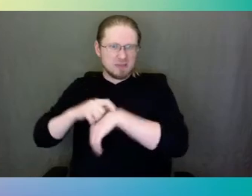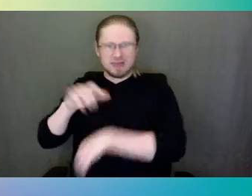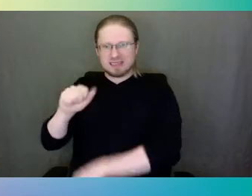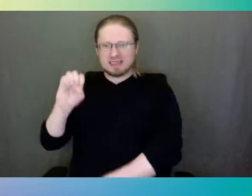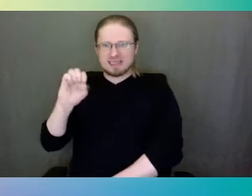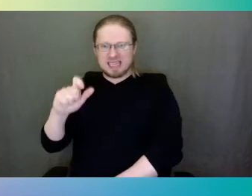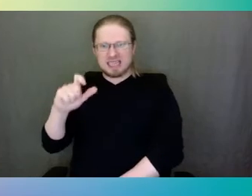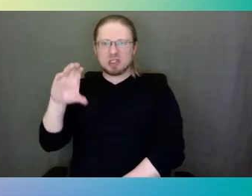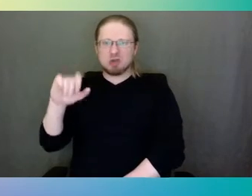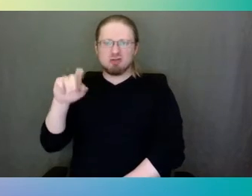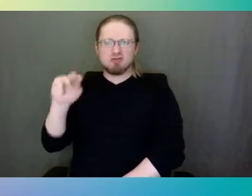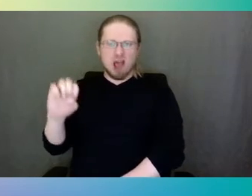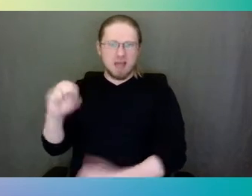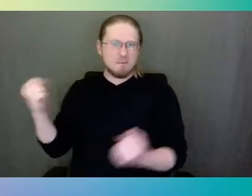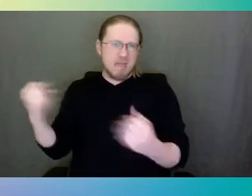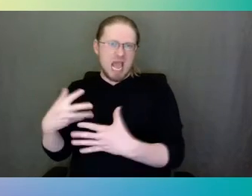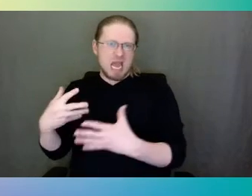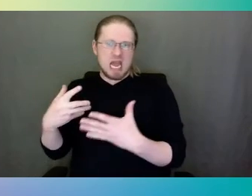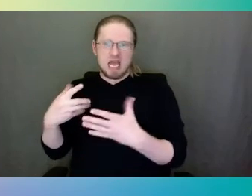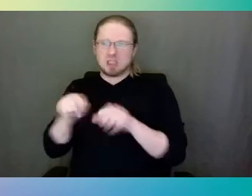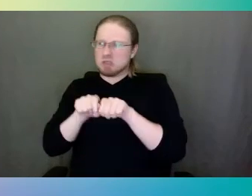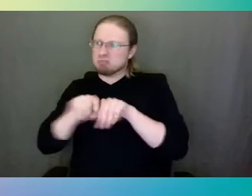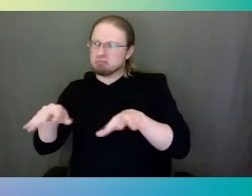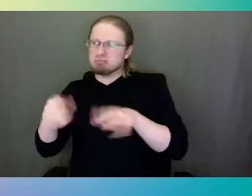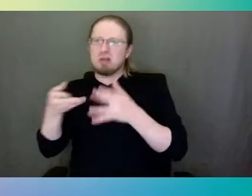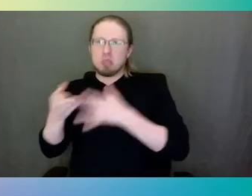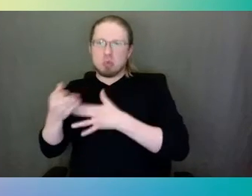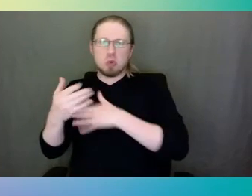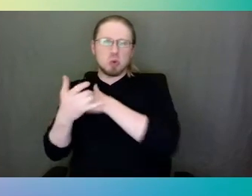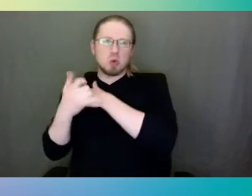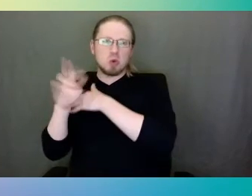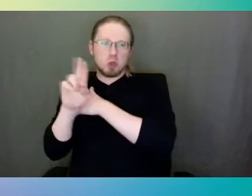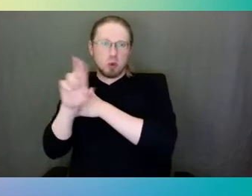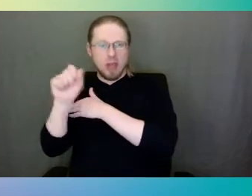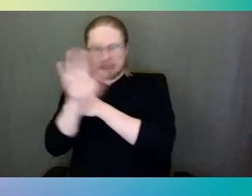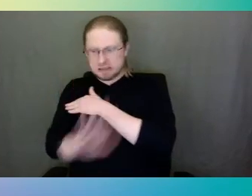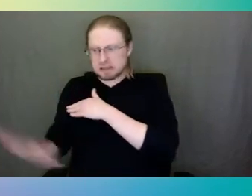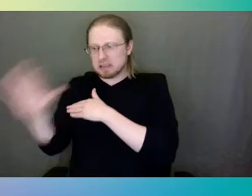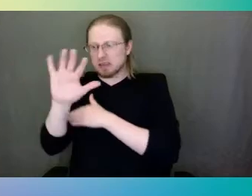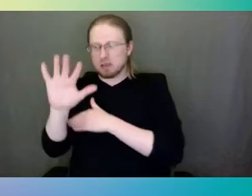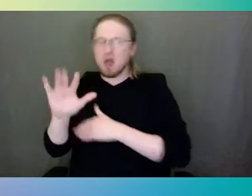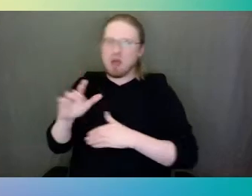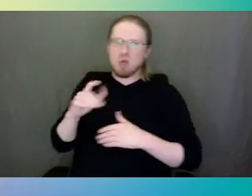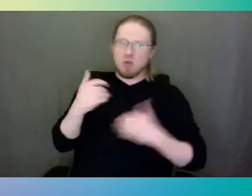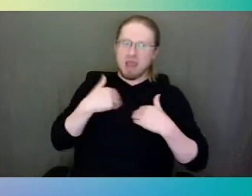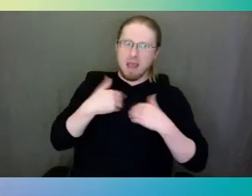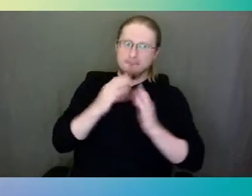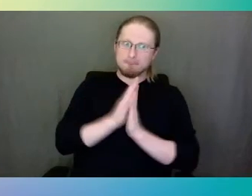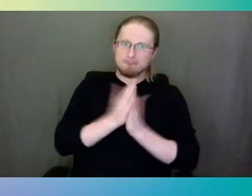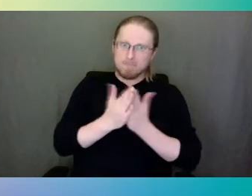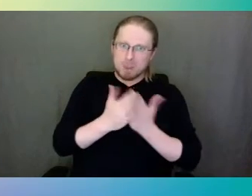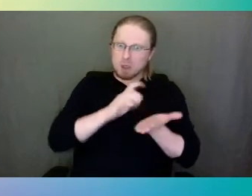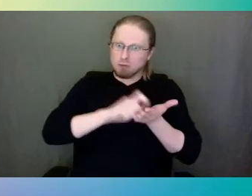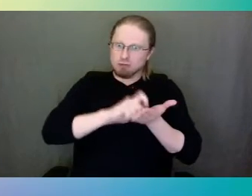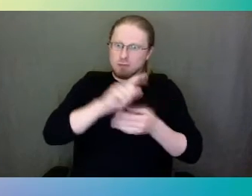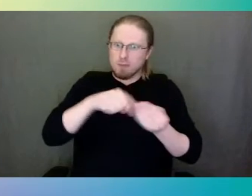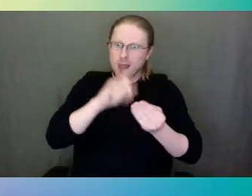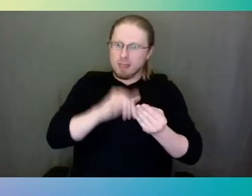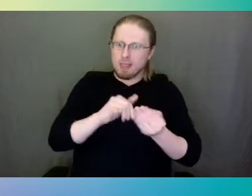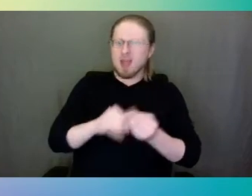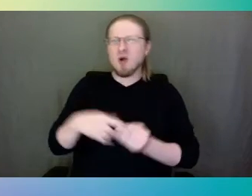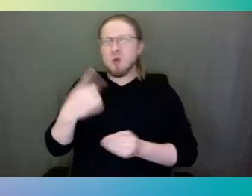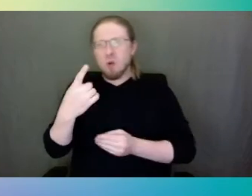infused the country. There are books written about this. There was one of these sex crime panics in Boise,